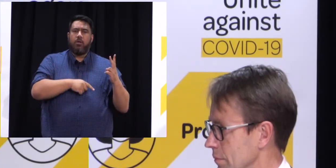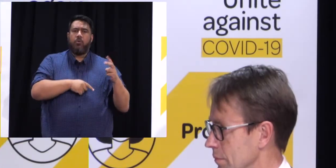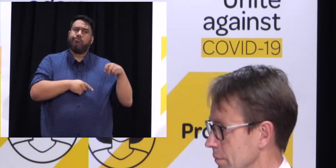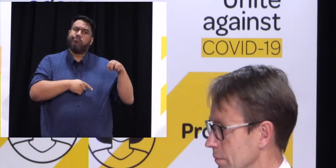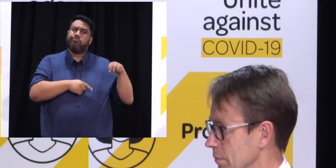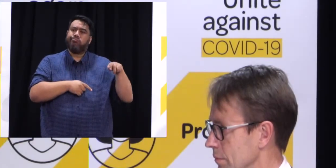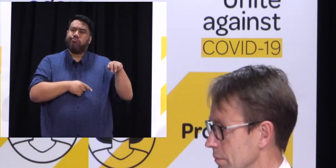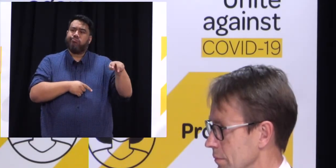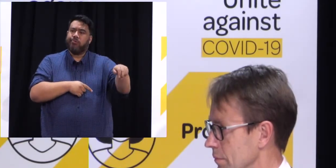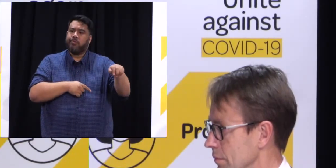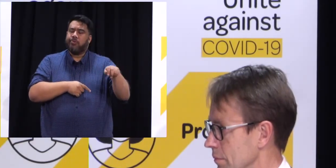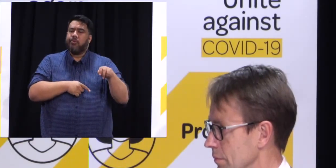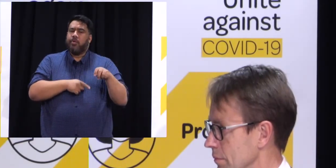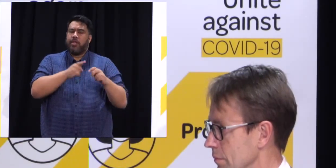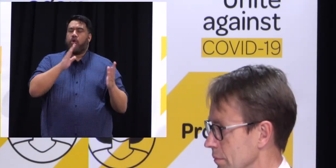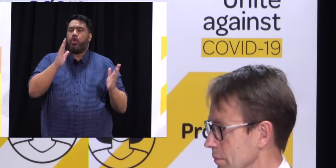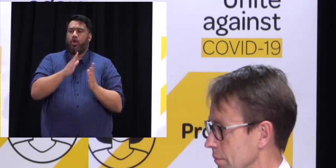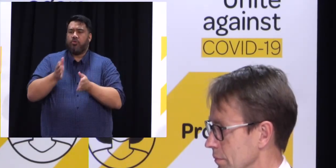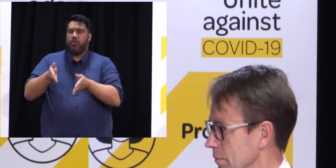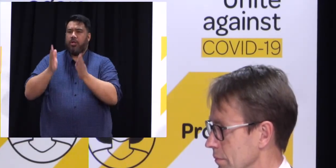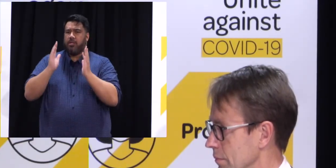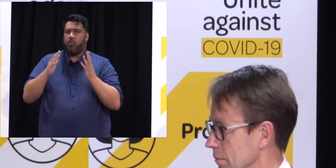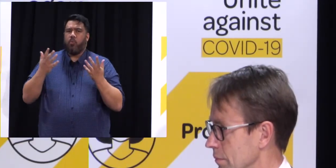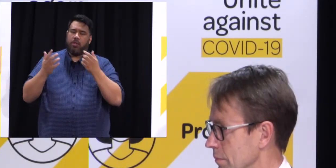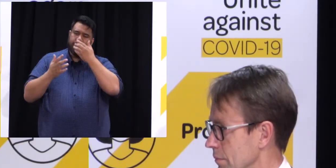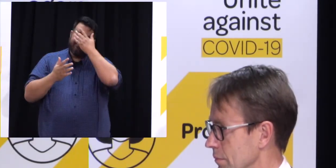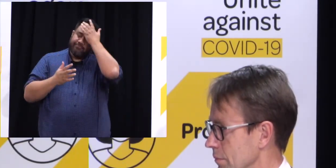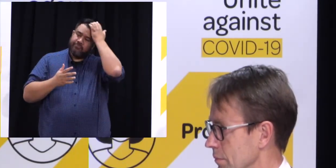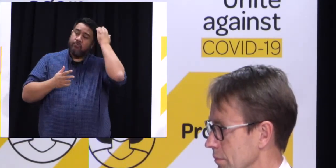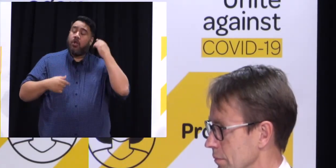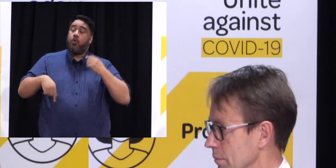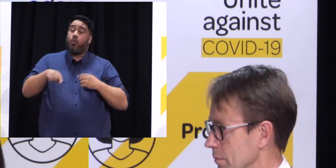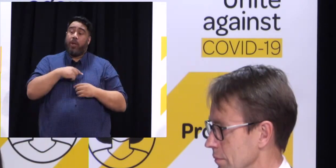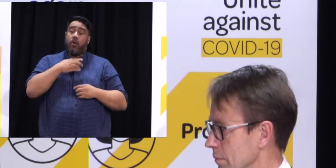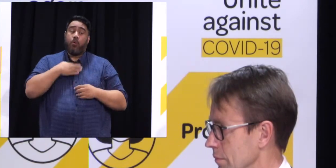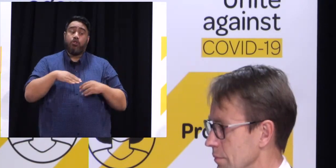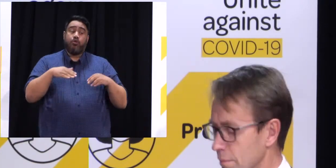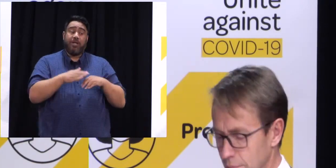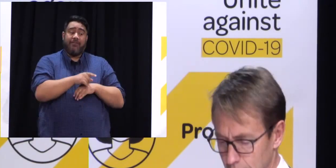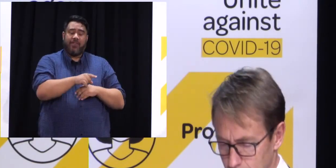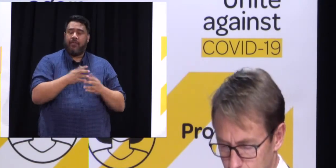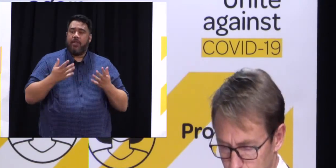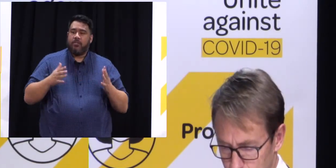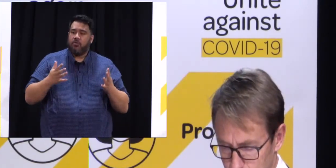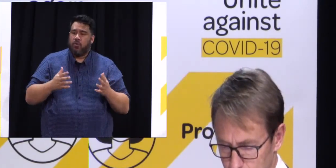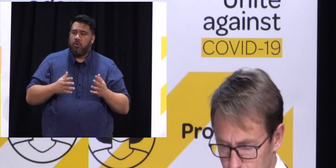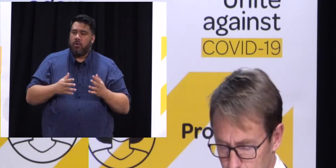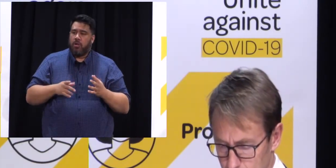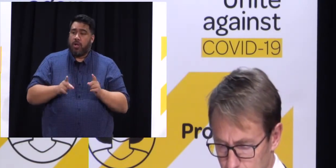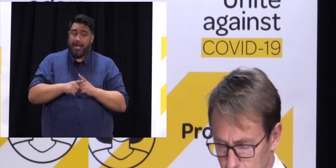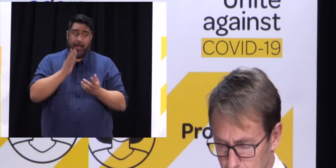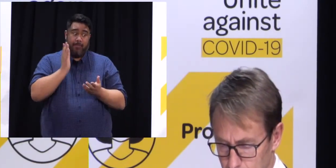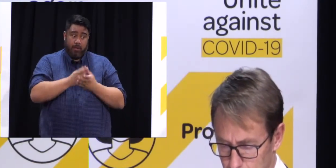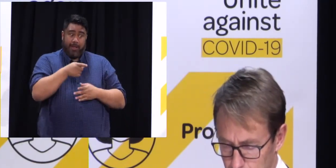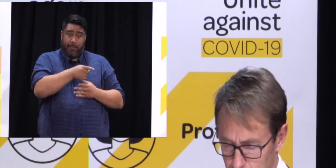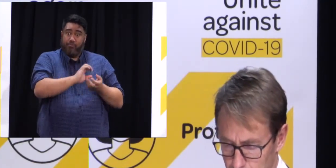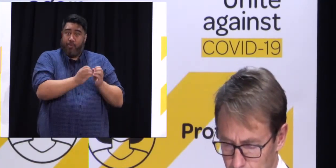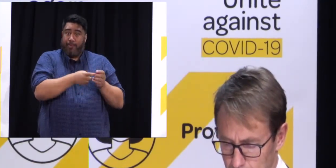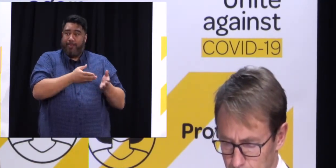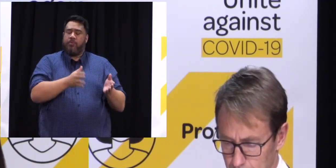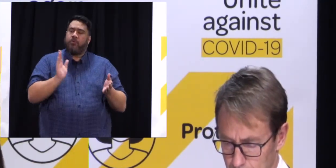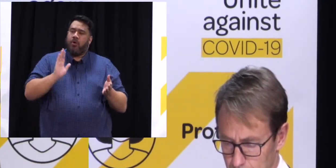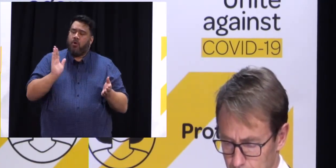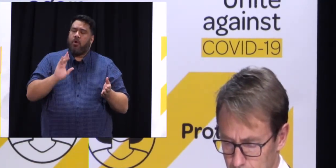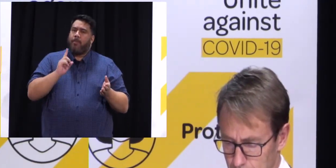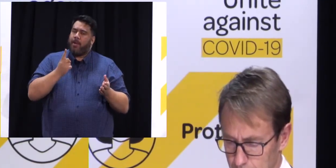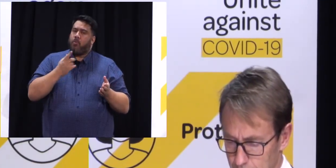walled area near the Crowne Plaza, look, it's a line of inquiry. It's not that we've identified that they are the source of any potential spread.